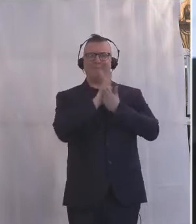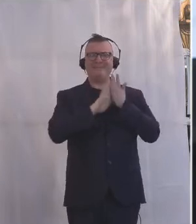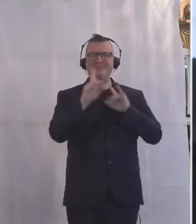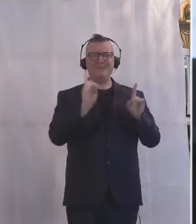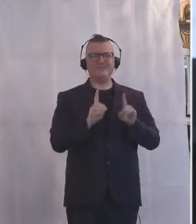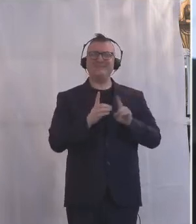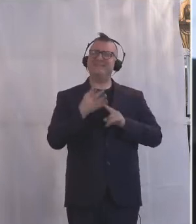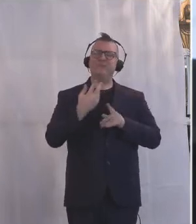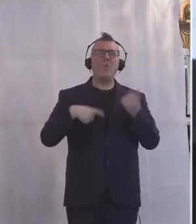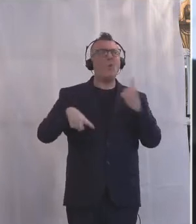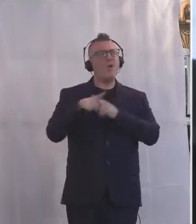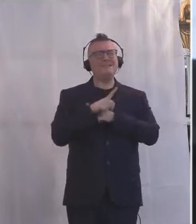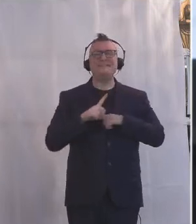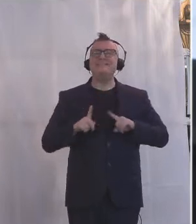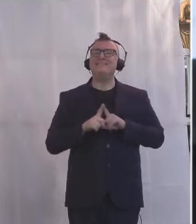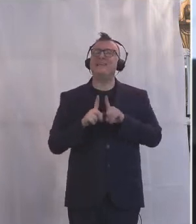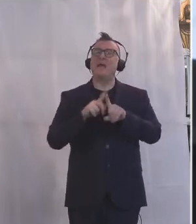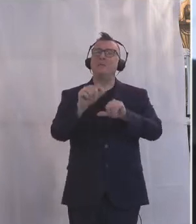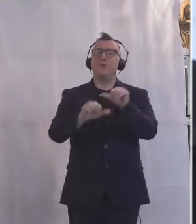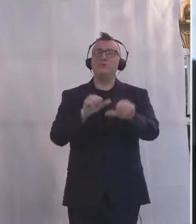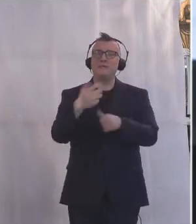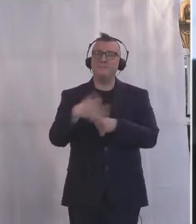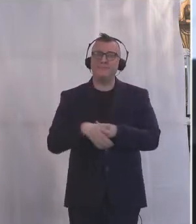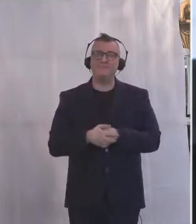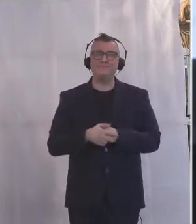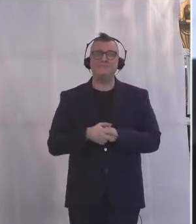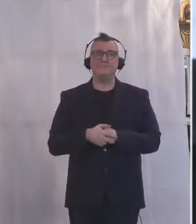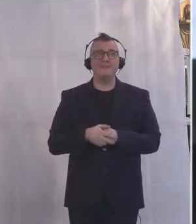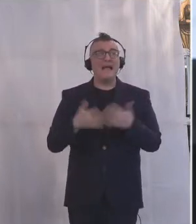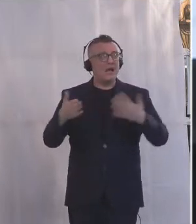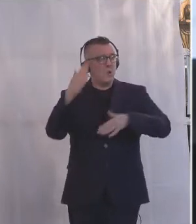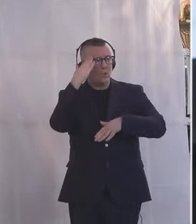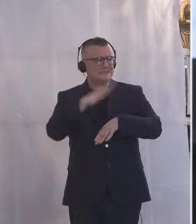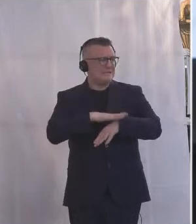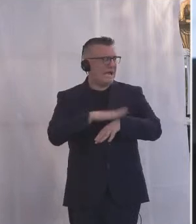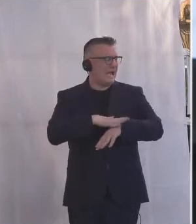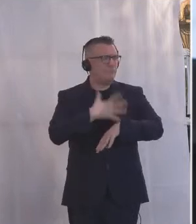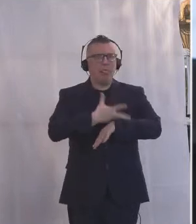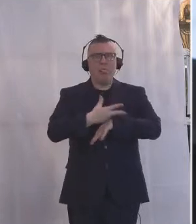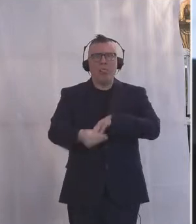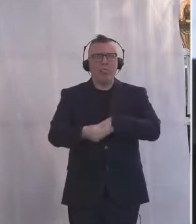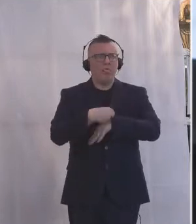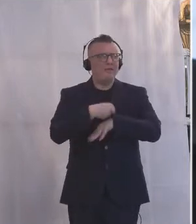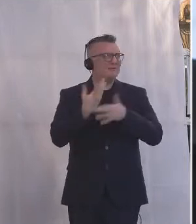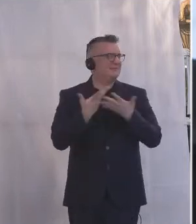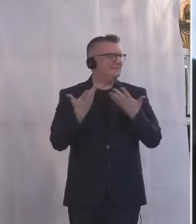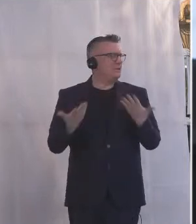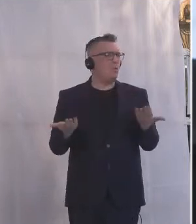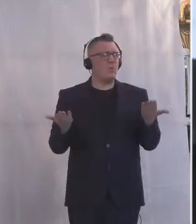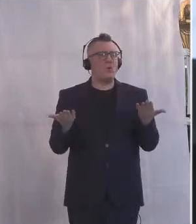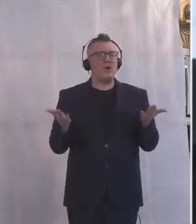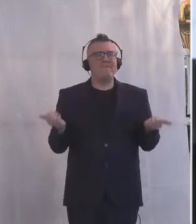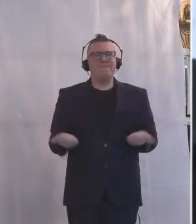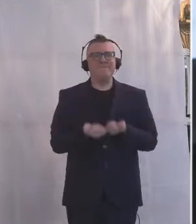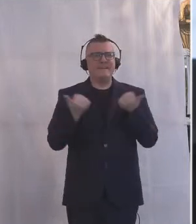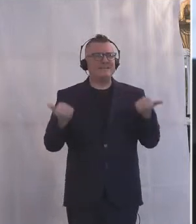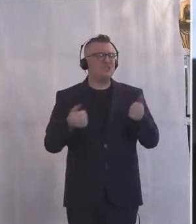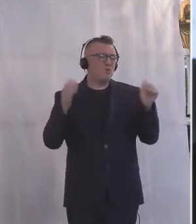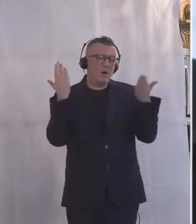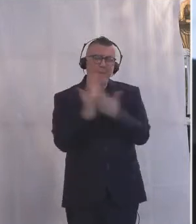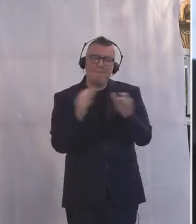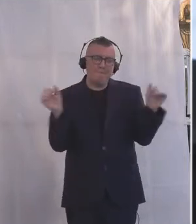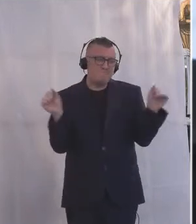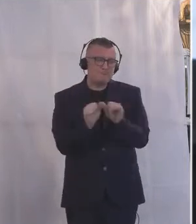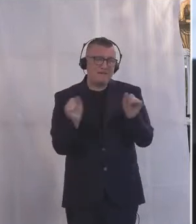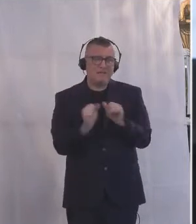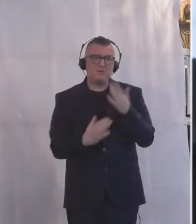that will just become clearer as you develop. So I know we're mindful of time. We've got to close off now. So if we could have one really short,